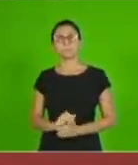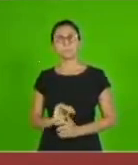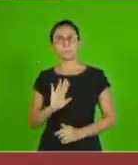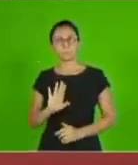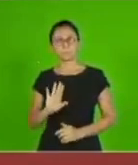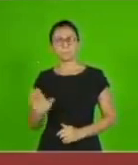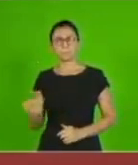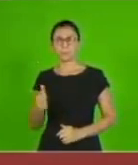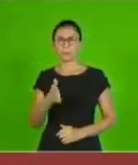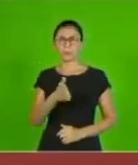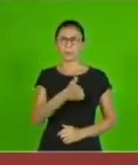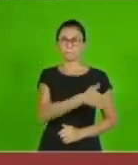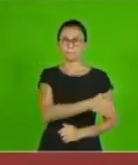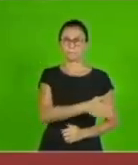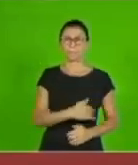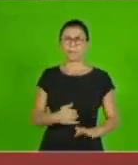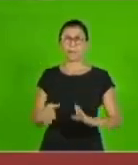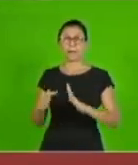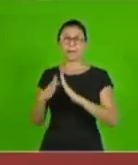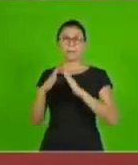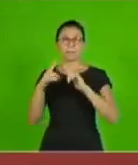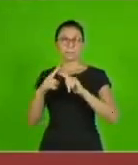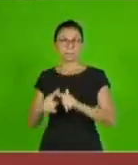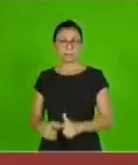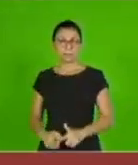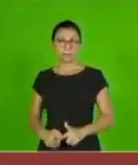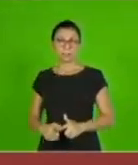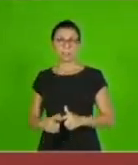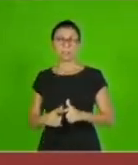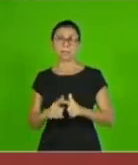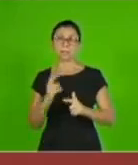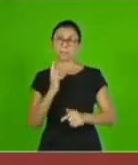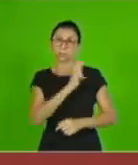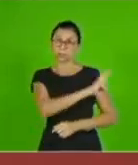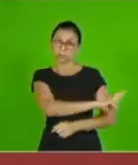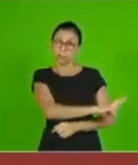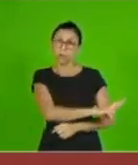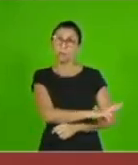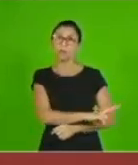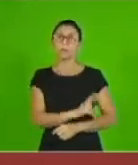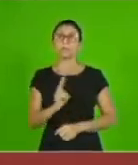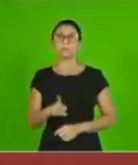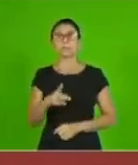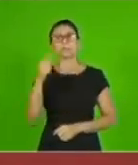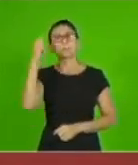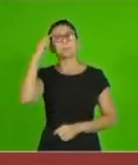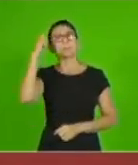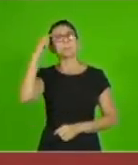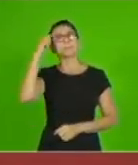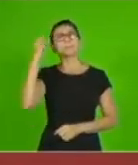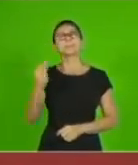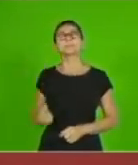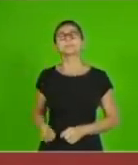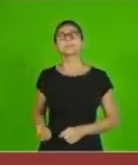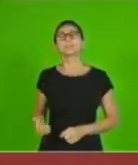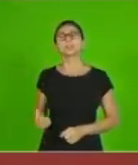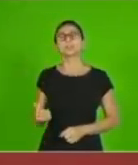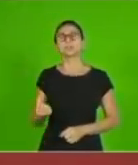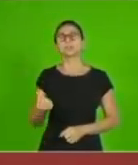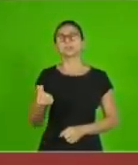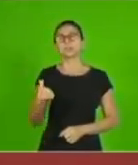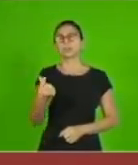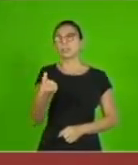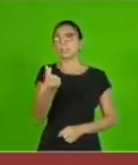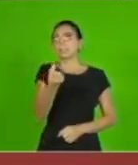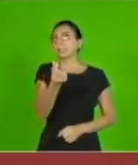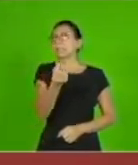The church lived their whole lives thinking of money, of resources of this world. And this started passing